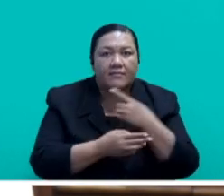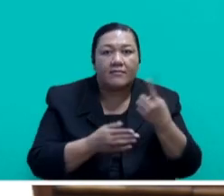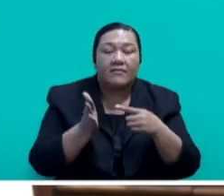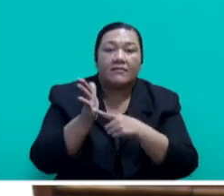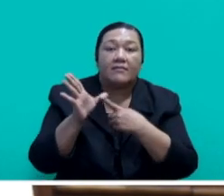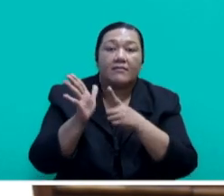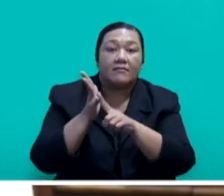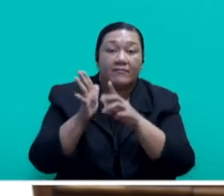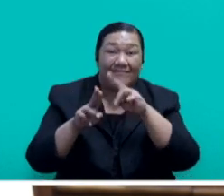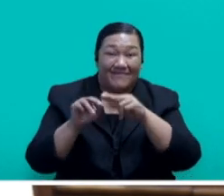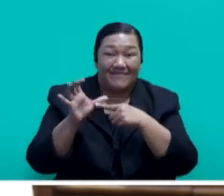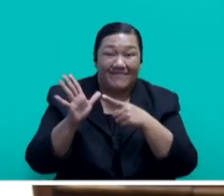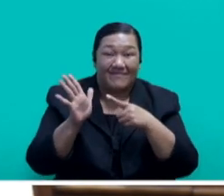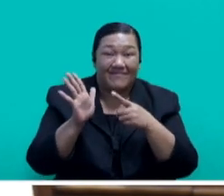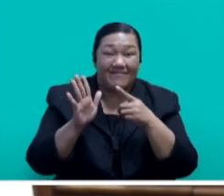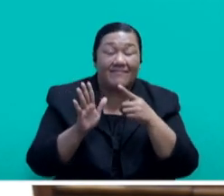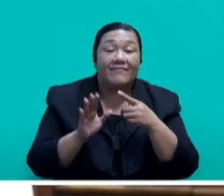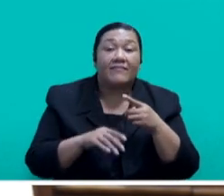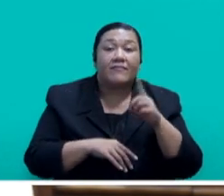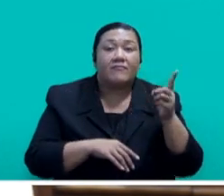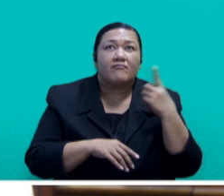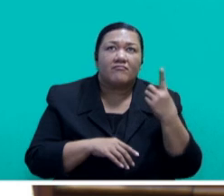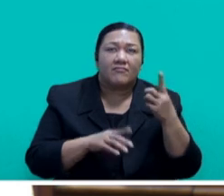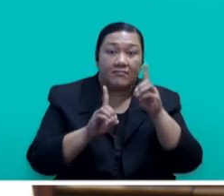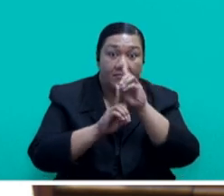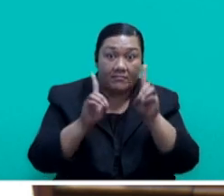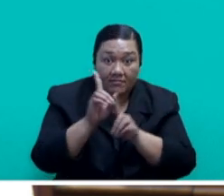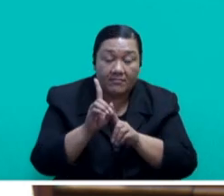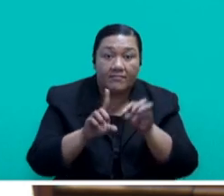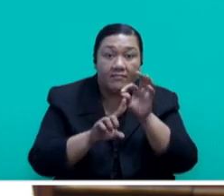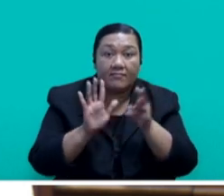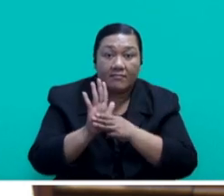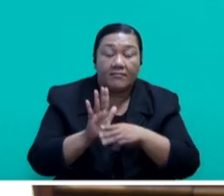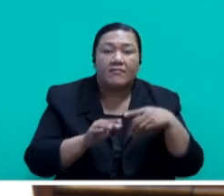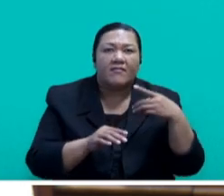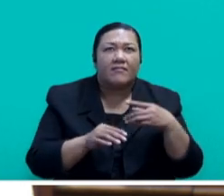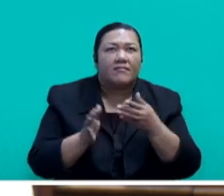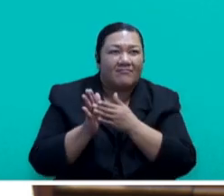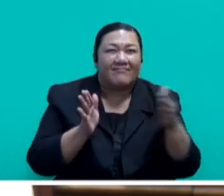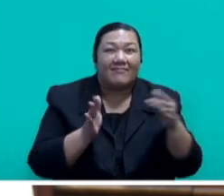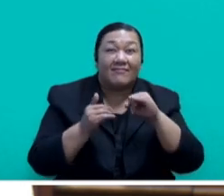who was the Deputy Prime Minister during the SBT,